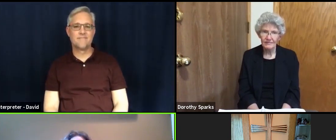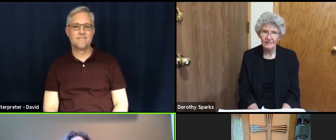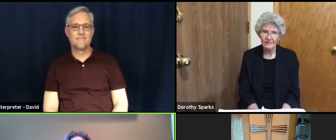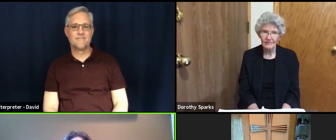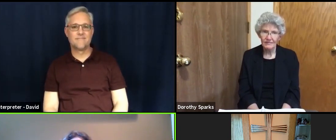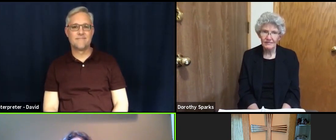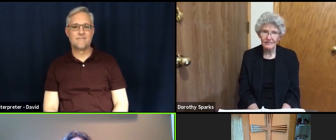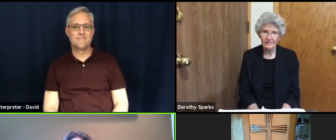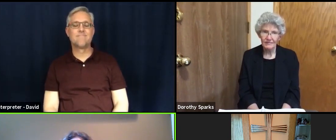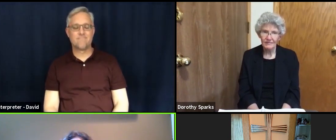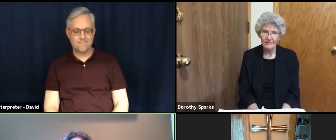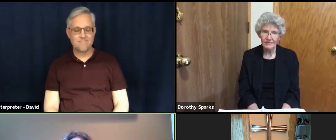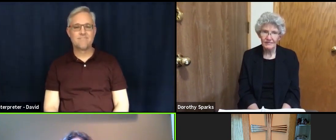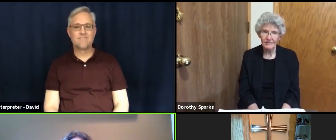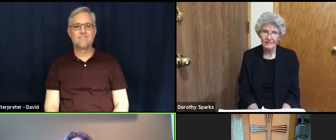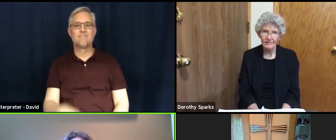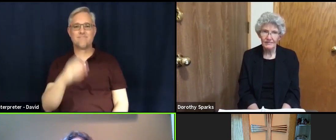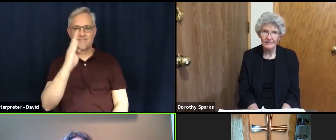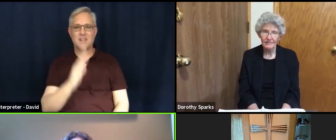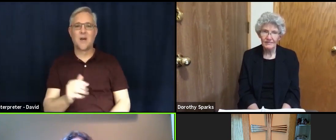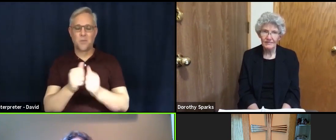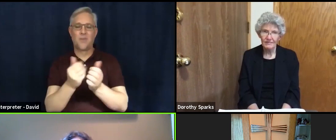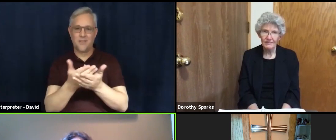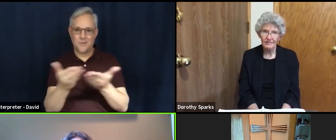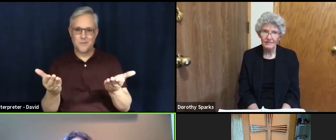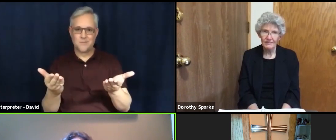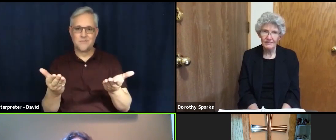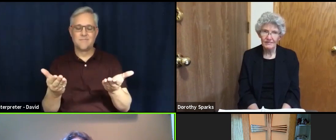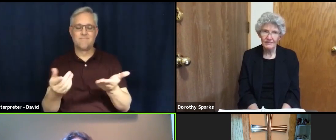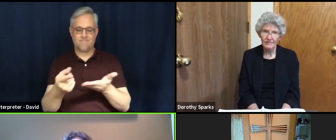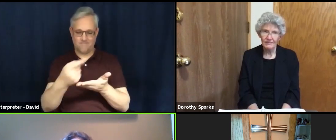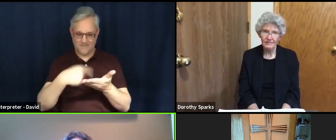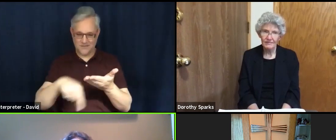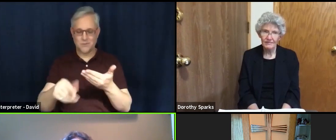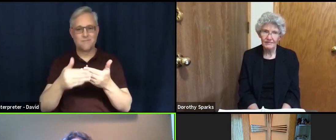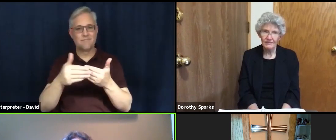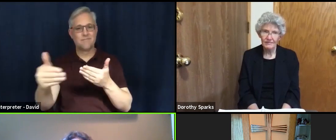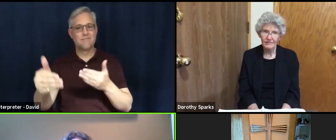So God be with you in this next week.